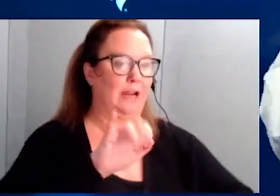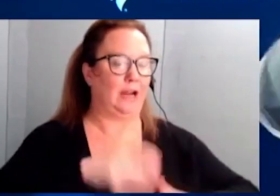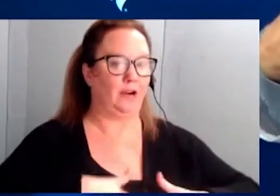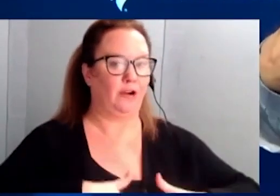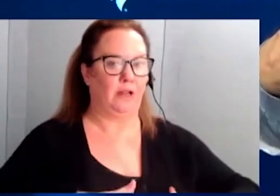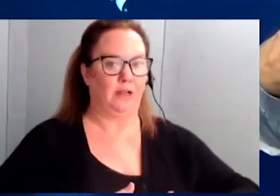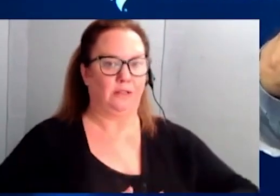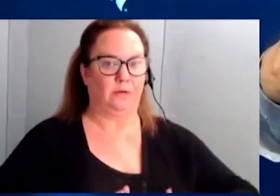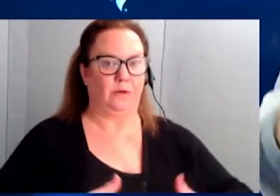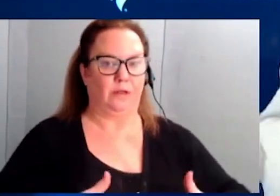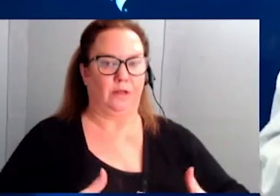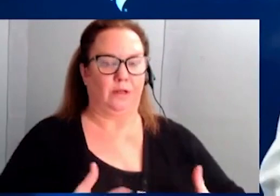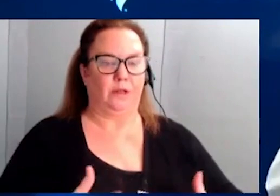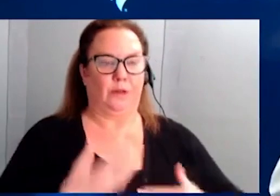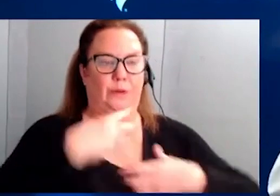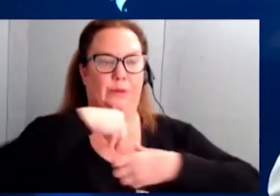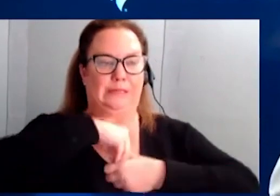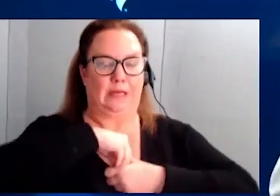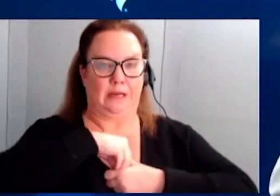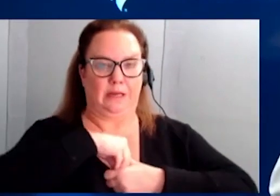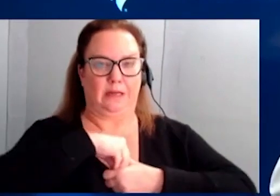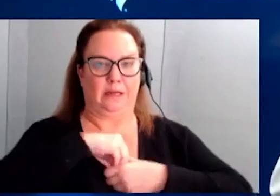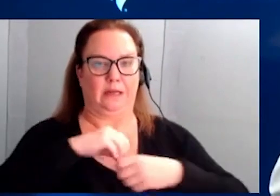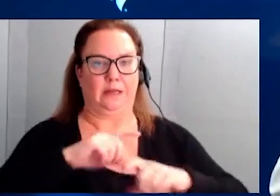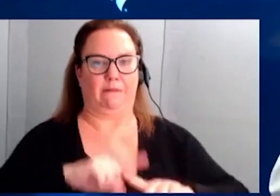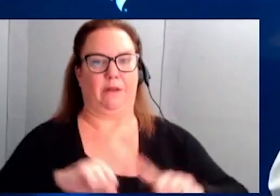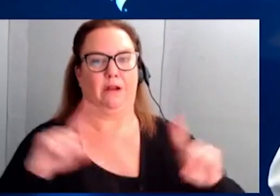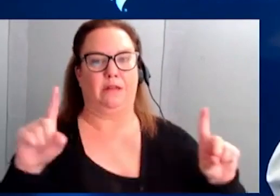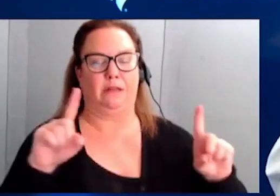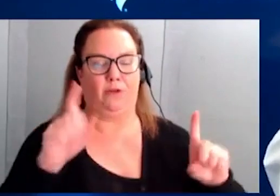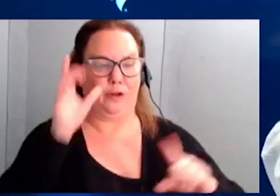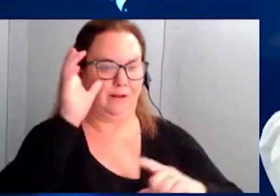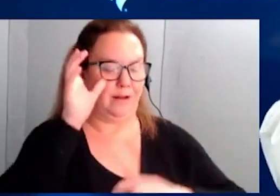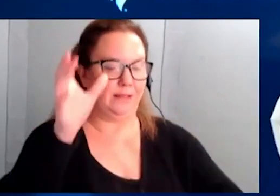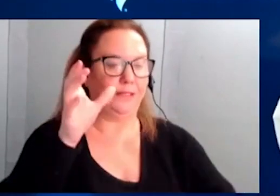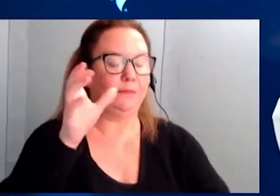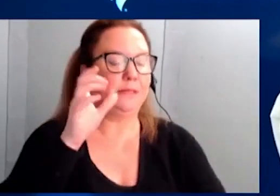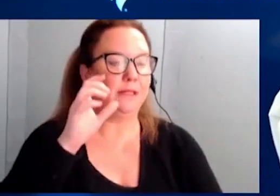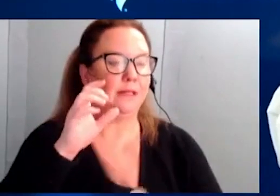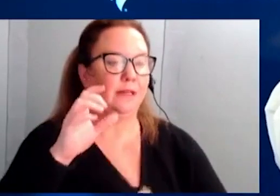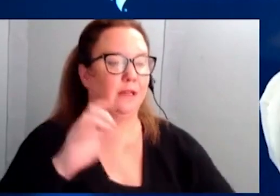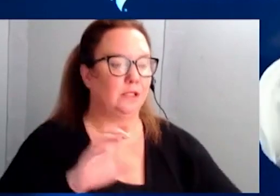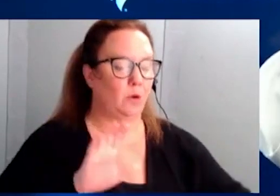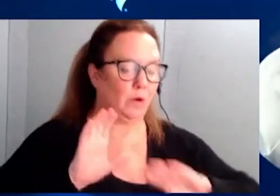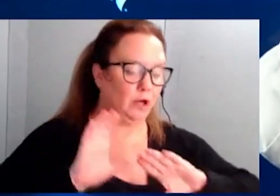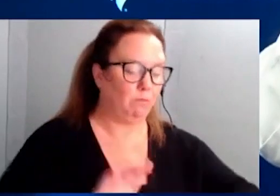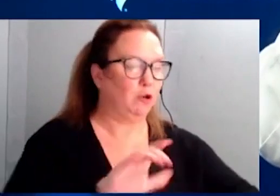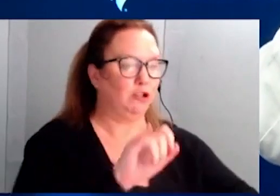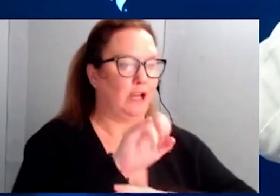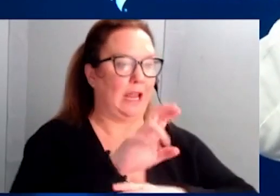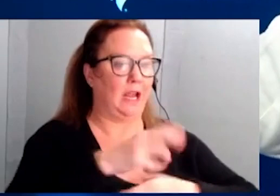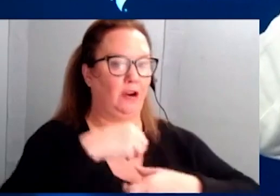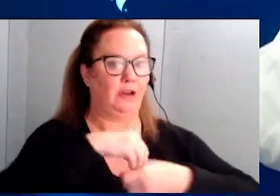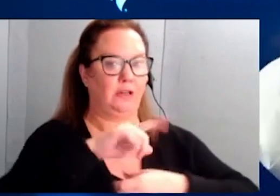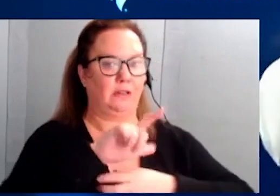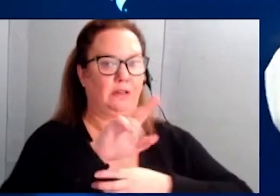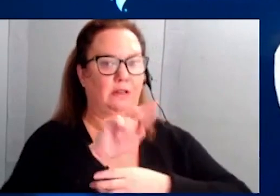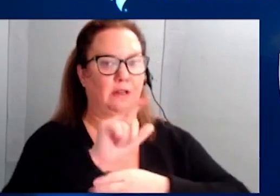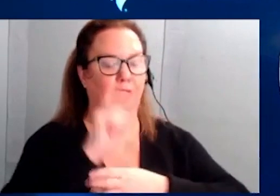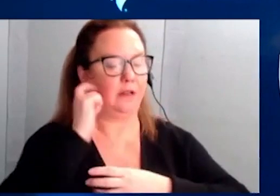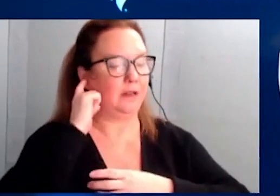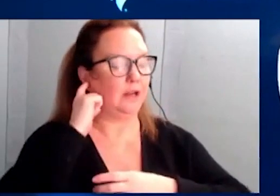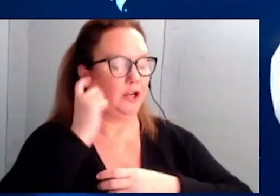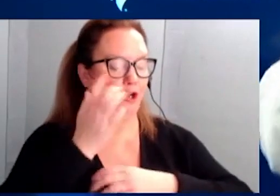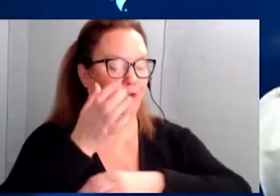in, you suck air into the lungs. That's two very different things. And so when you push air in the lung, you having to use force